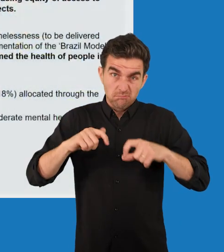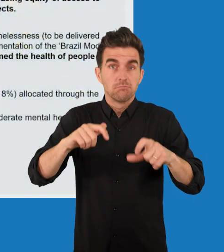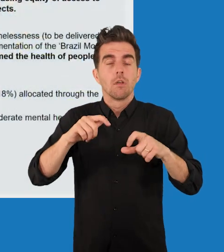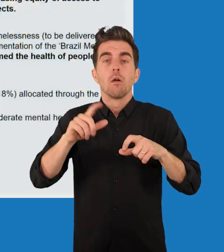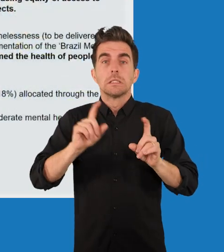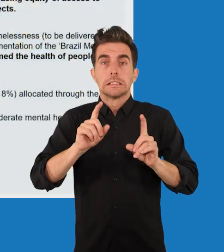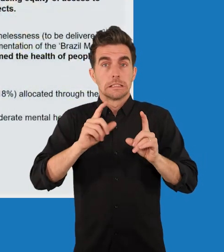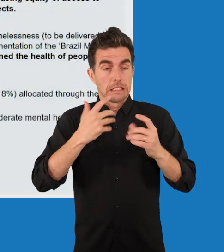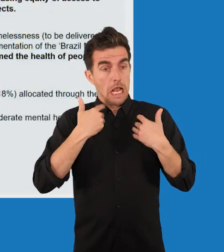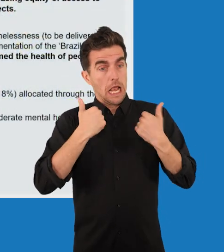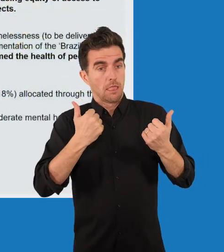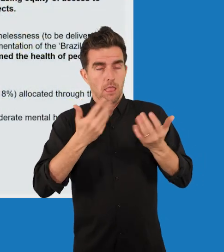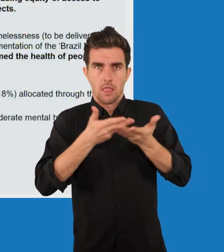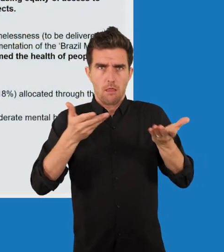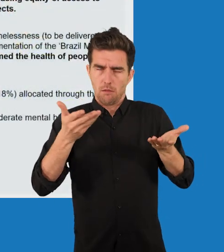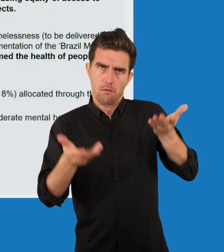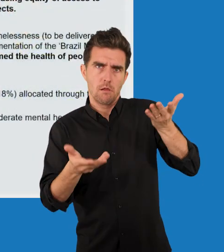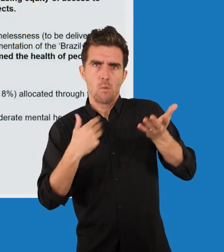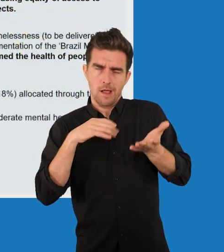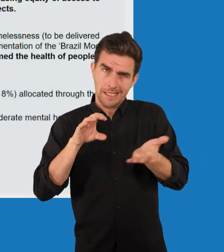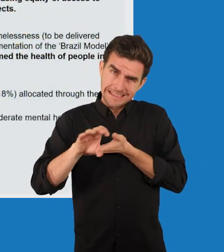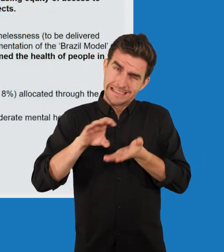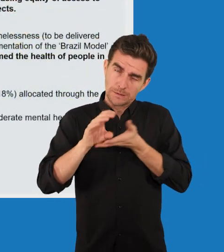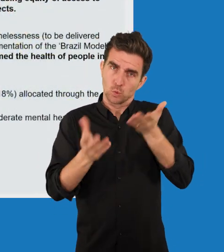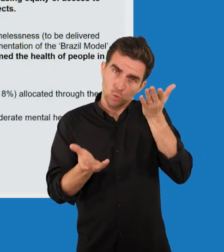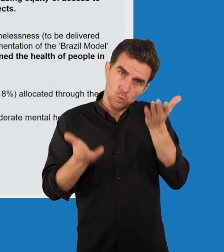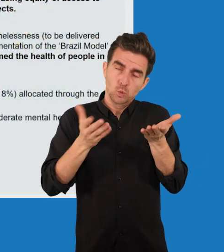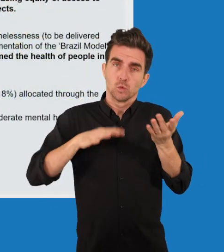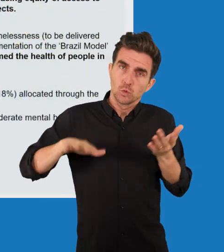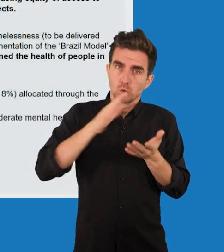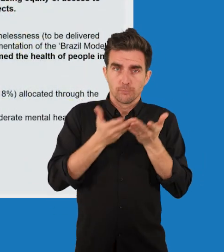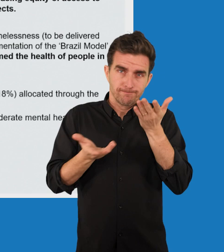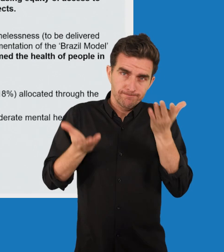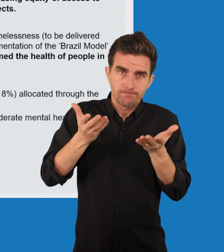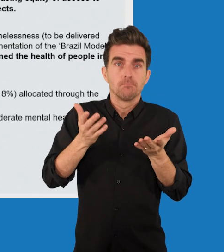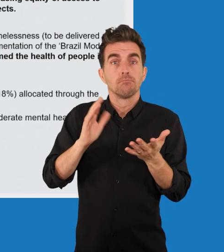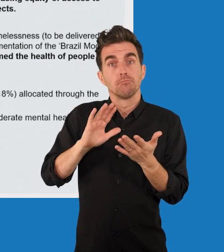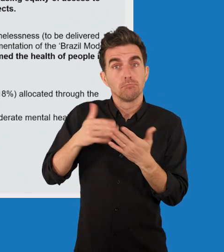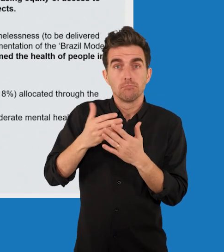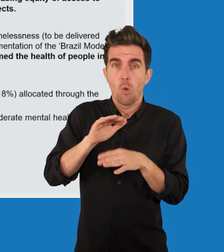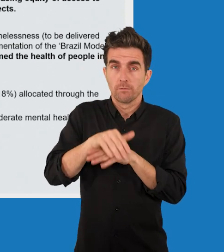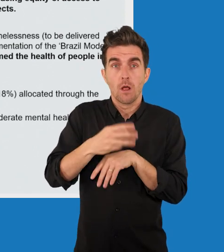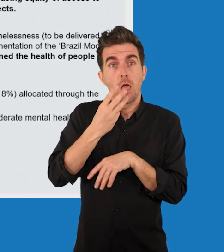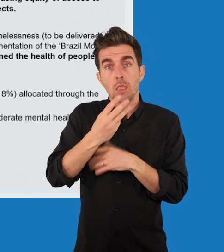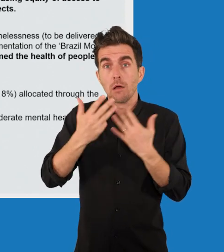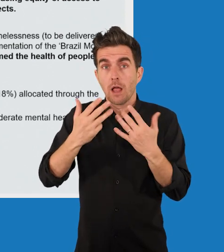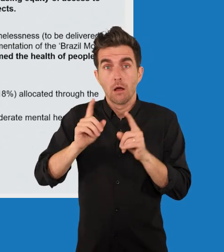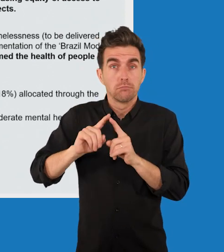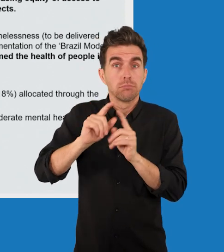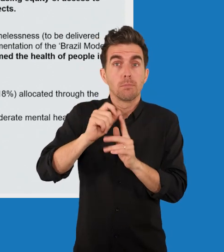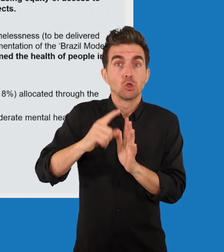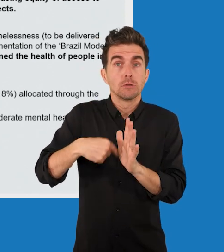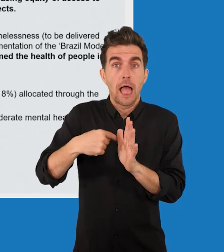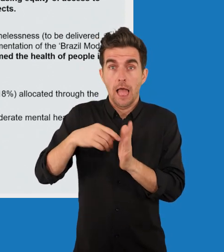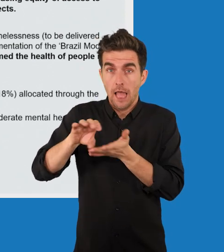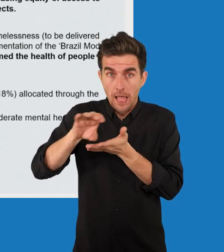We continue to invest in reducing health inequalities. We invested our health inequality funding in over 39 projects,